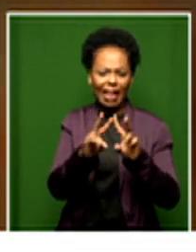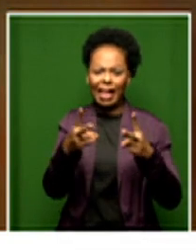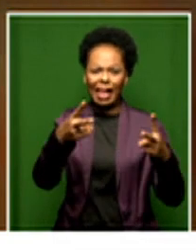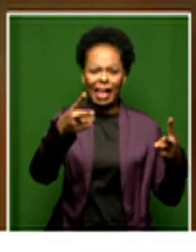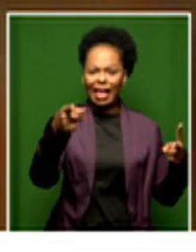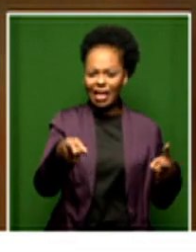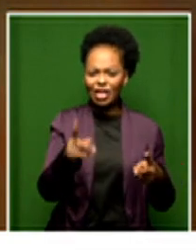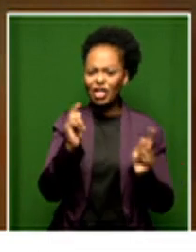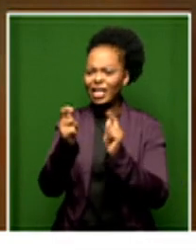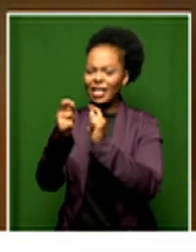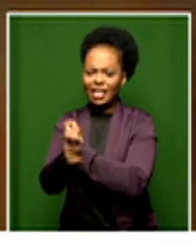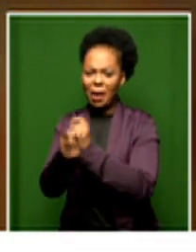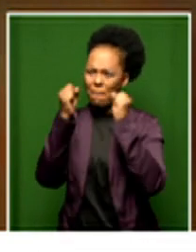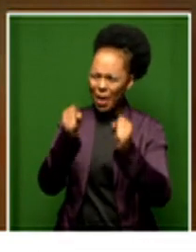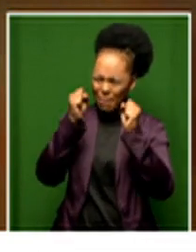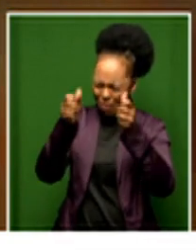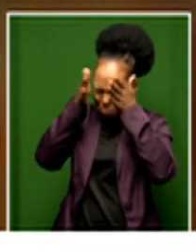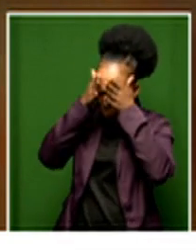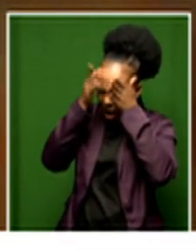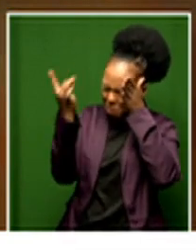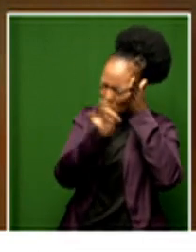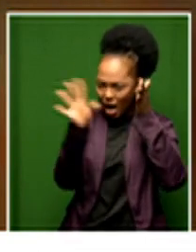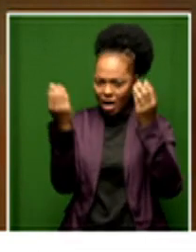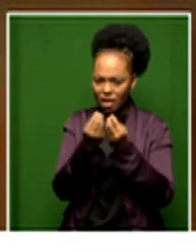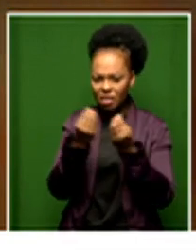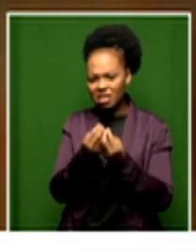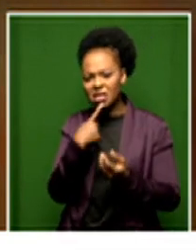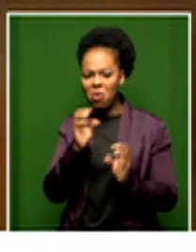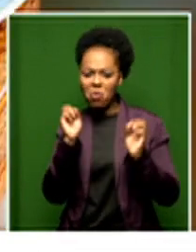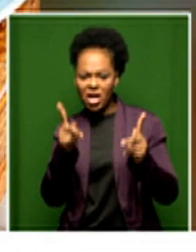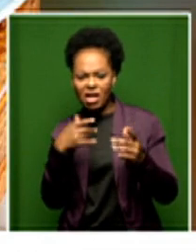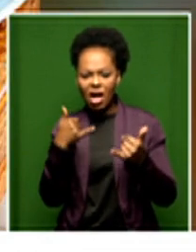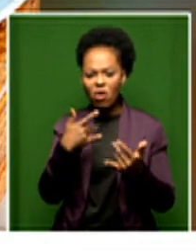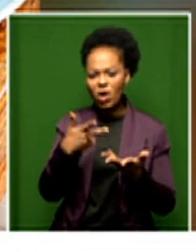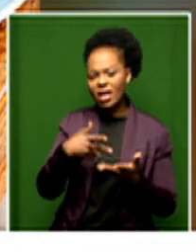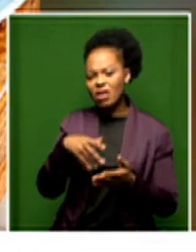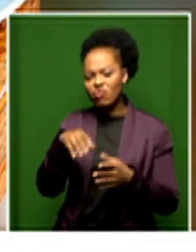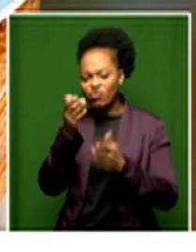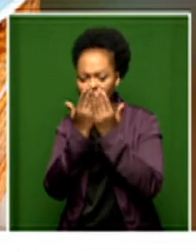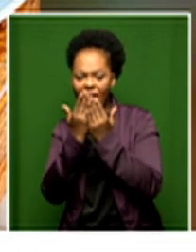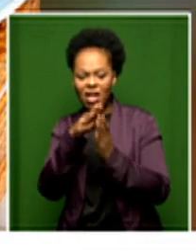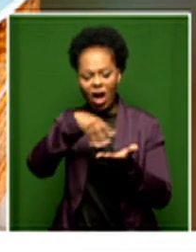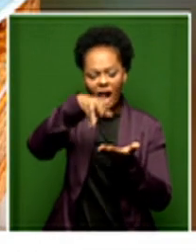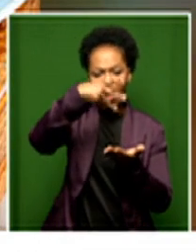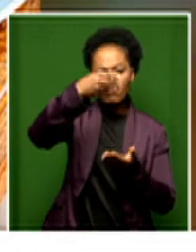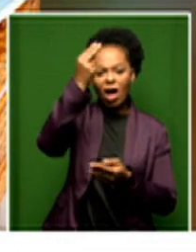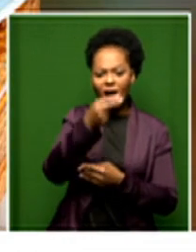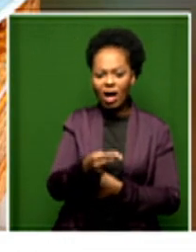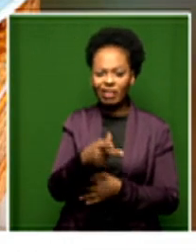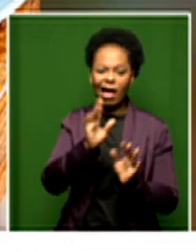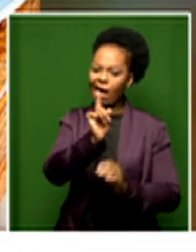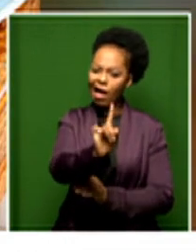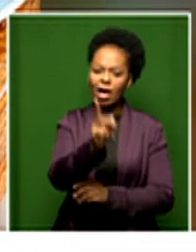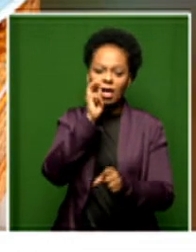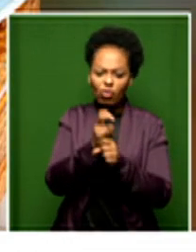every time, it changes. So you cannot say, I studied culinary arts 5 years ago. In the next 5 years, it changes. The way